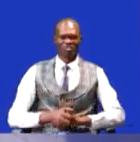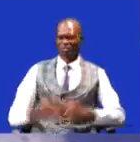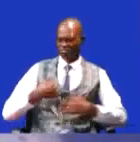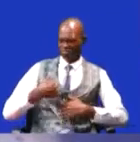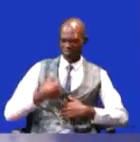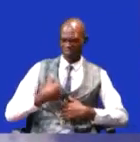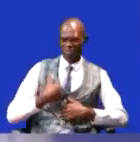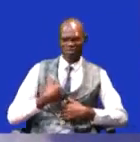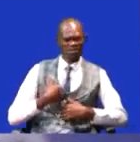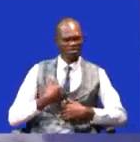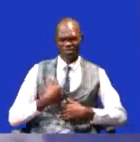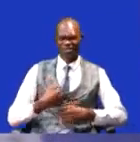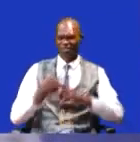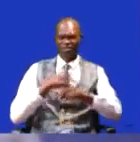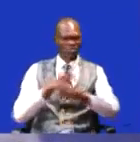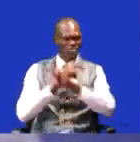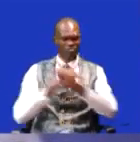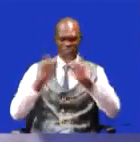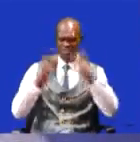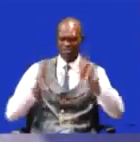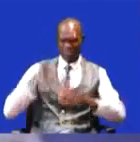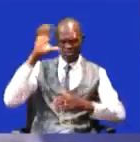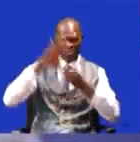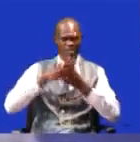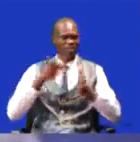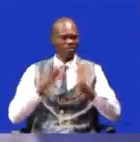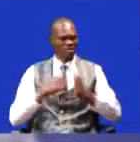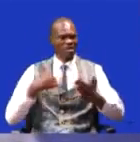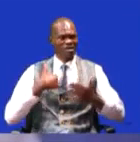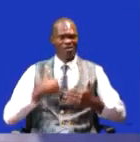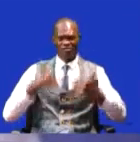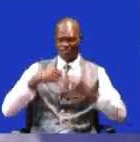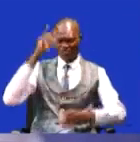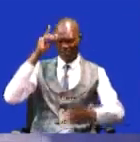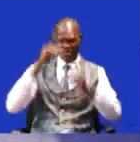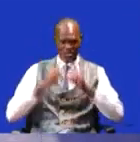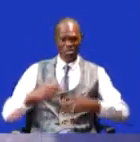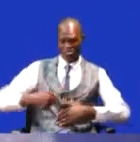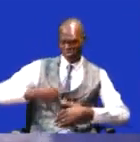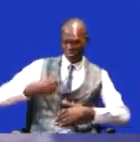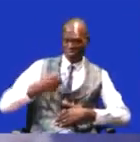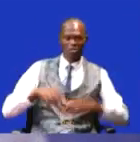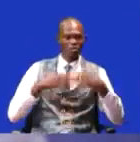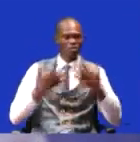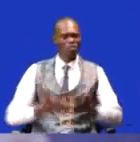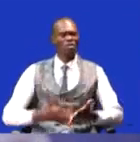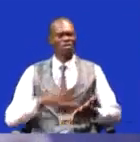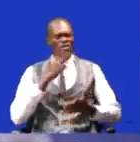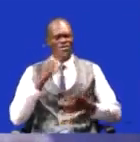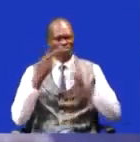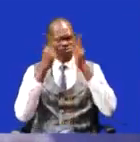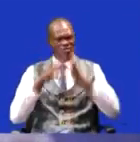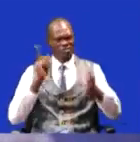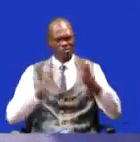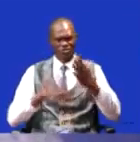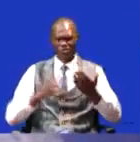Personally, from prevention team, I believe we have to make a personal decision as Kenyans. Where do you want to see